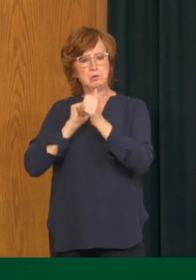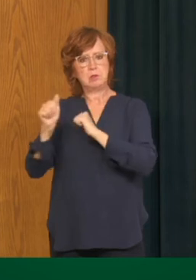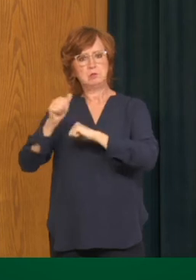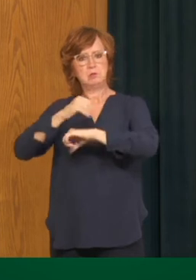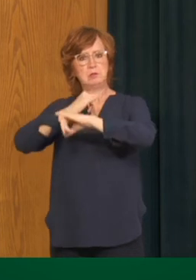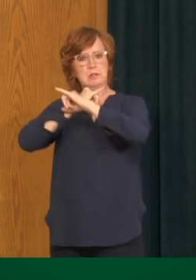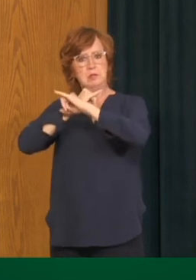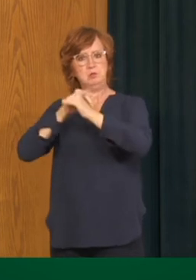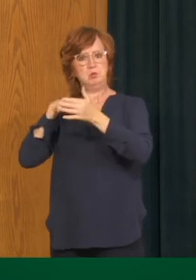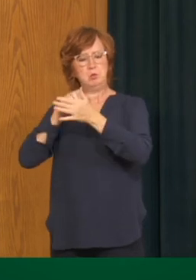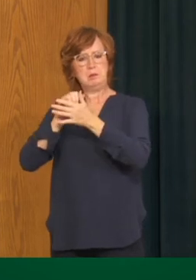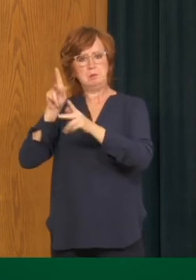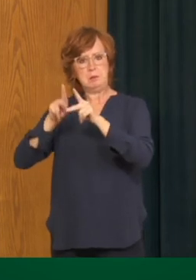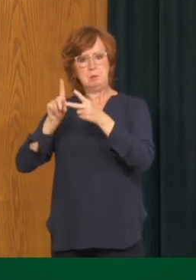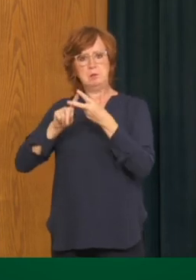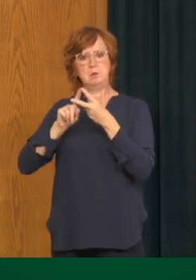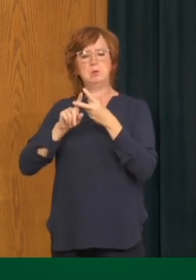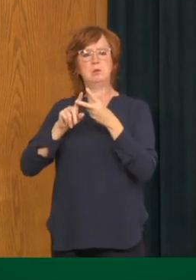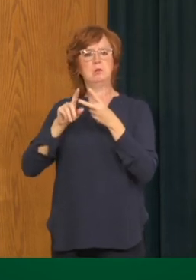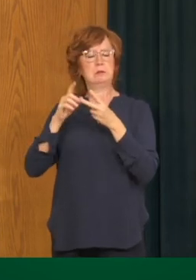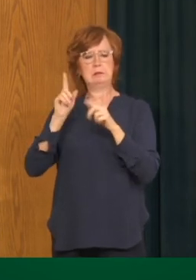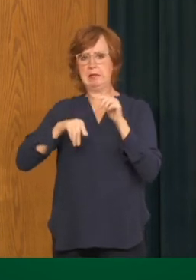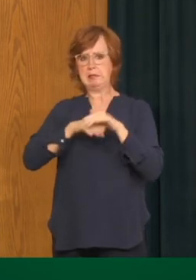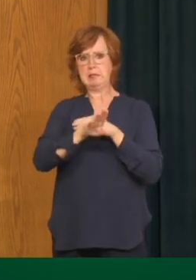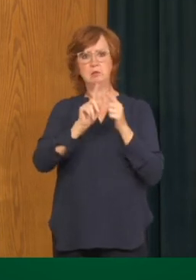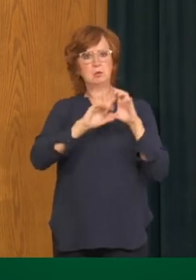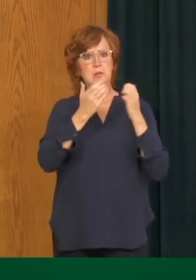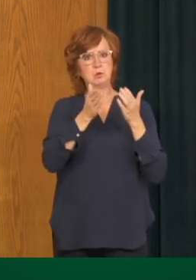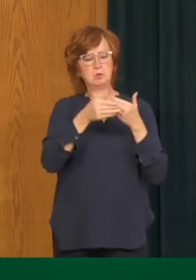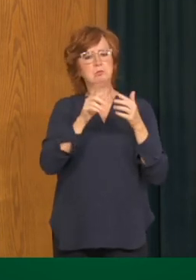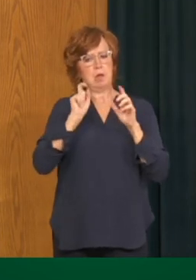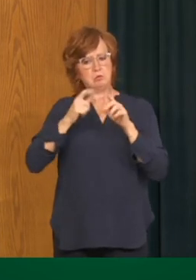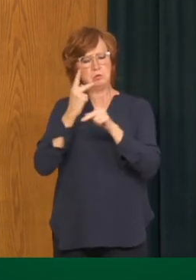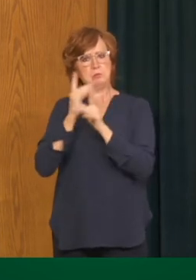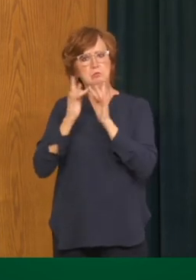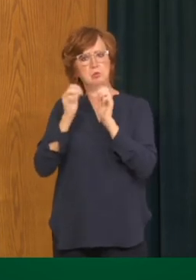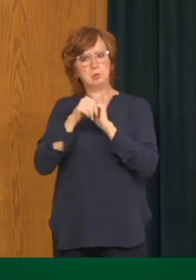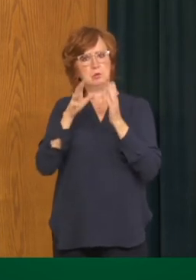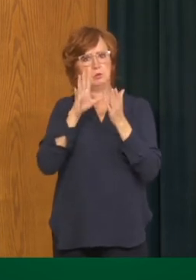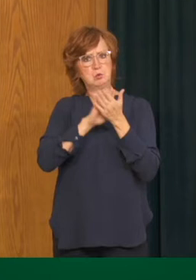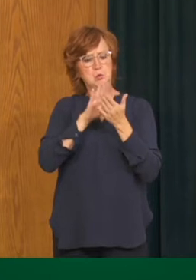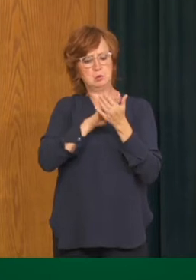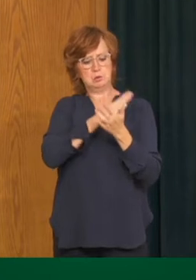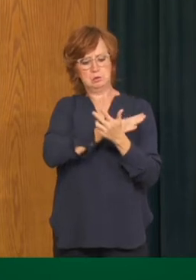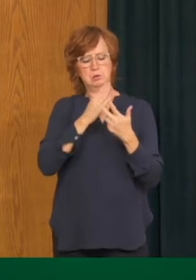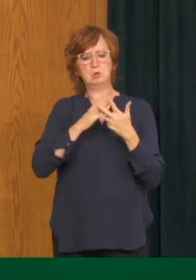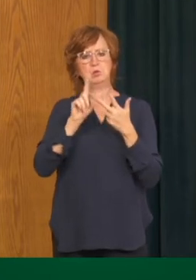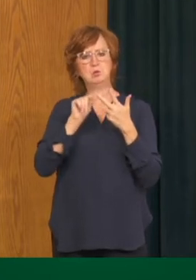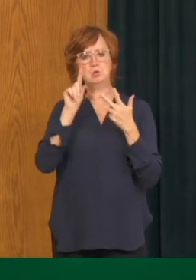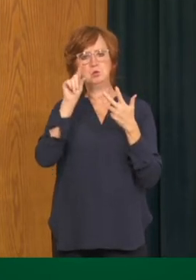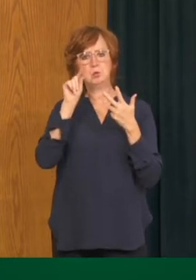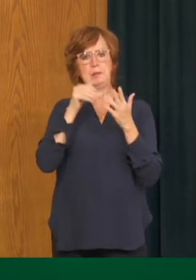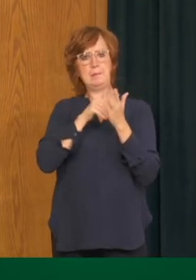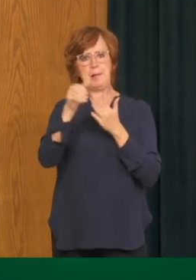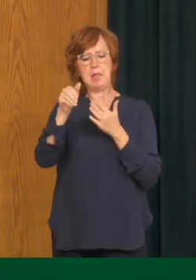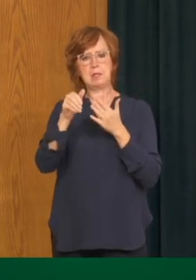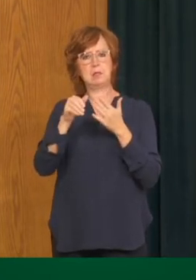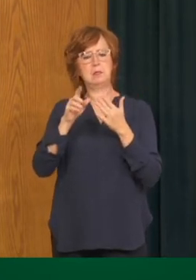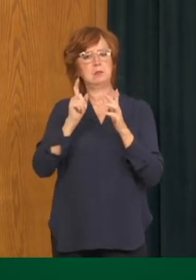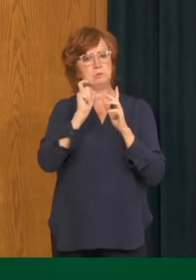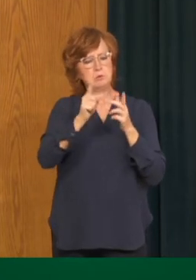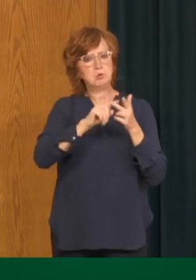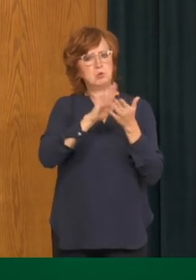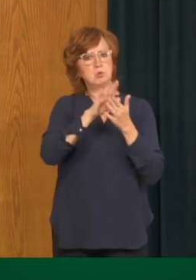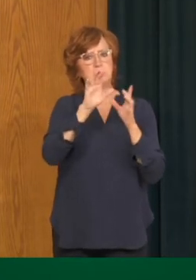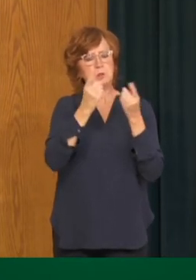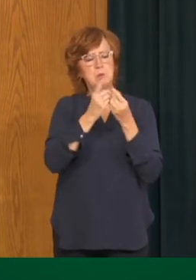have continuous access to learning. And $20 million will be made available to school divisions for other pandemic-related